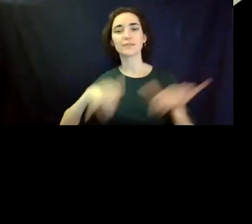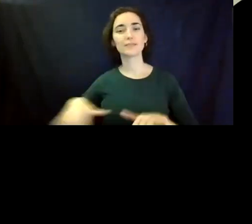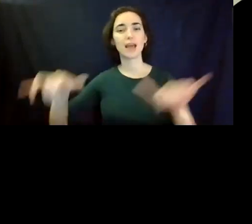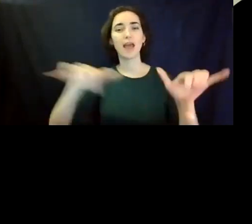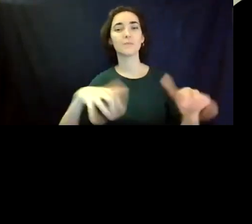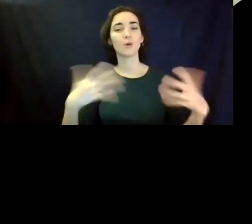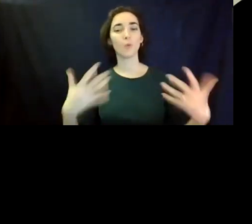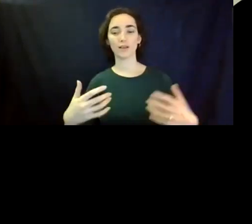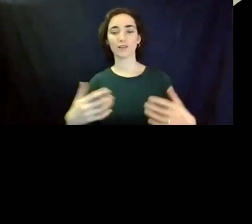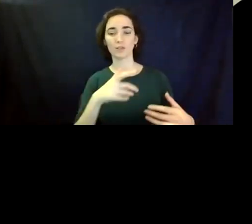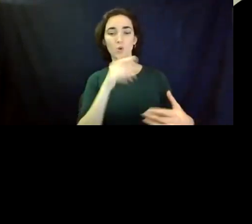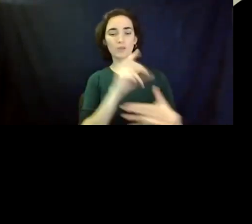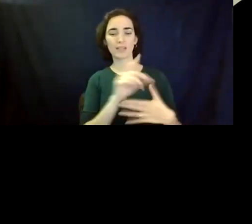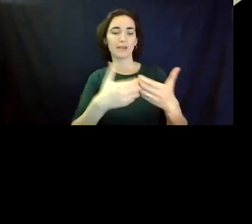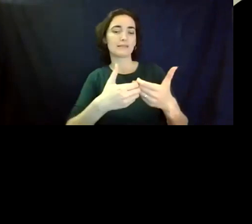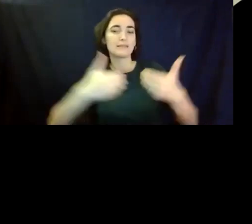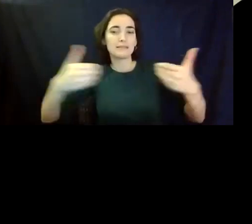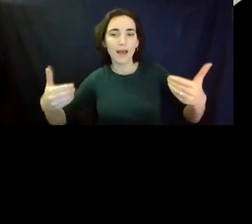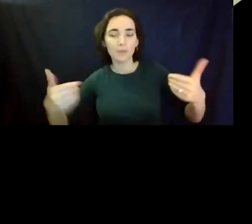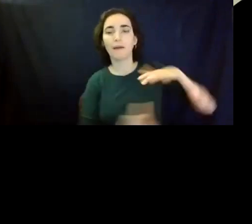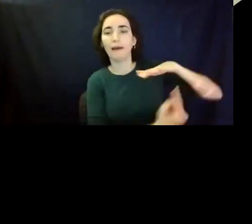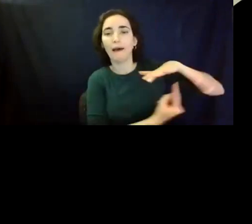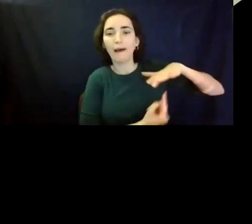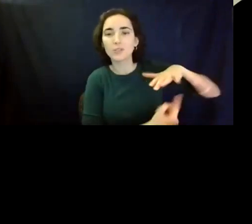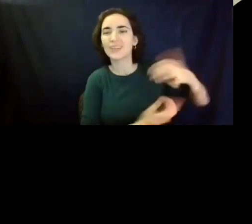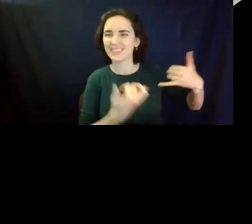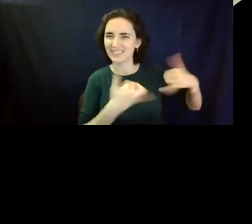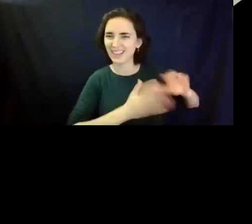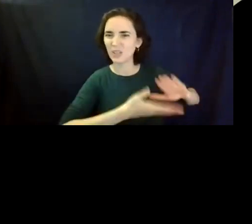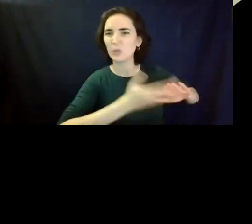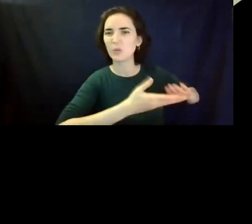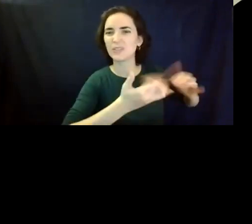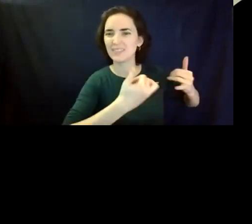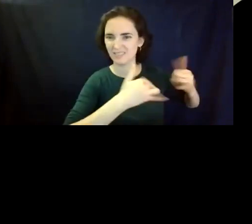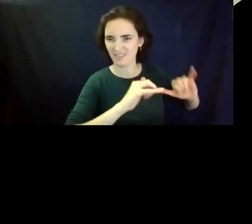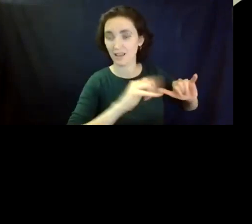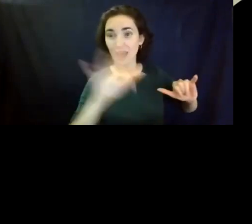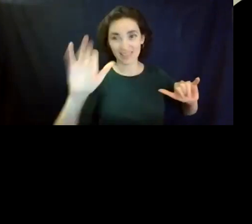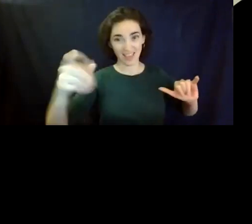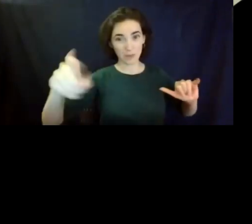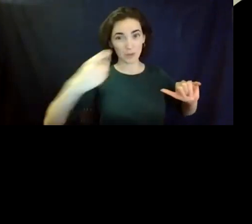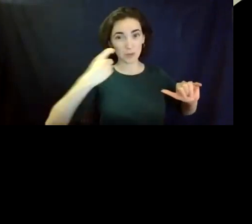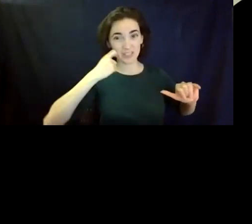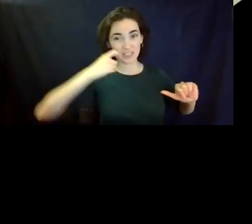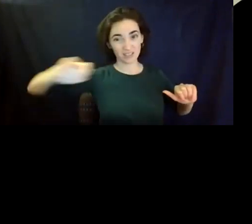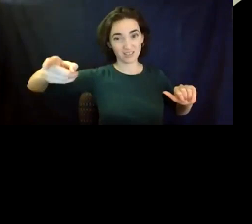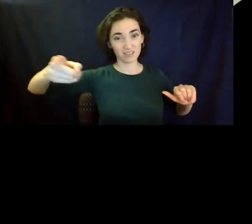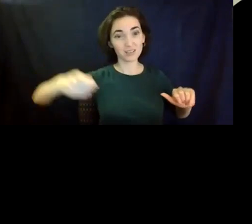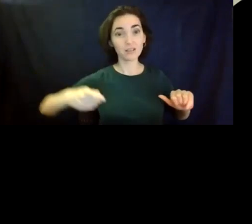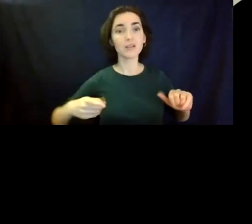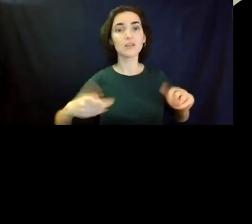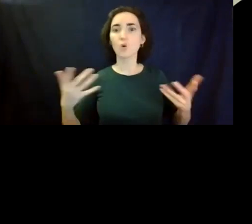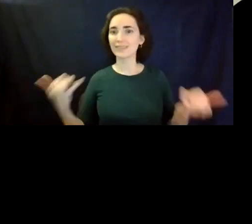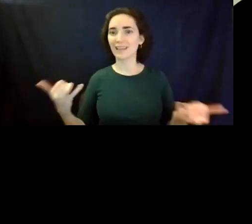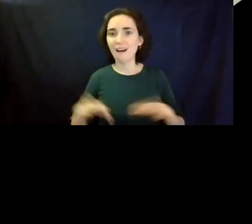segregation and isolation is still present and it's still happening, and it's happened in recent years. And having these